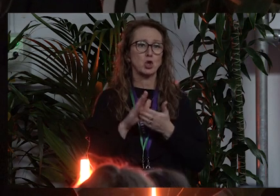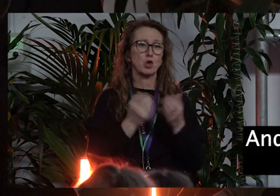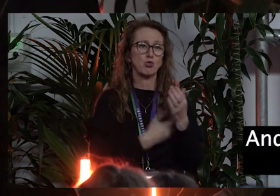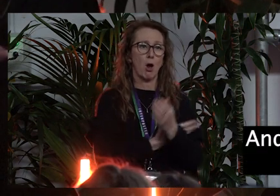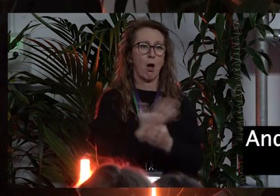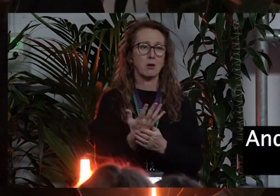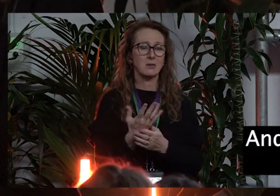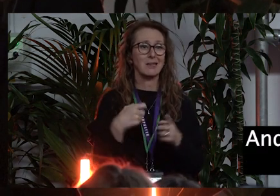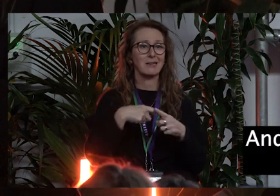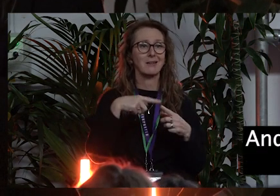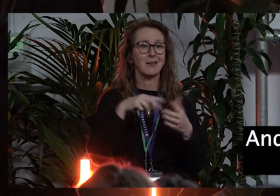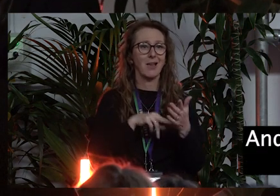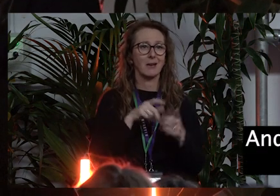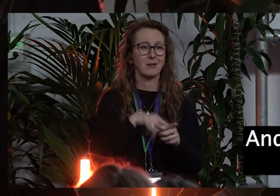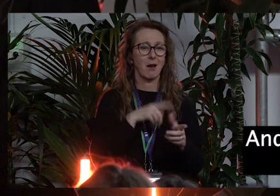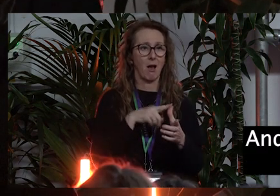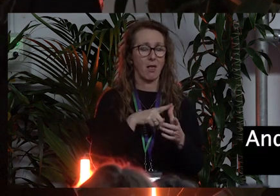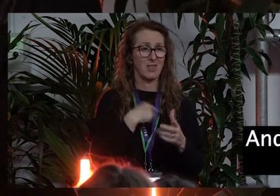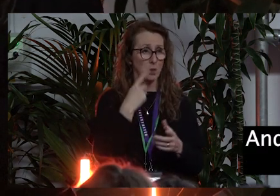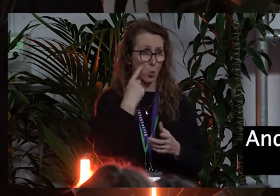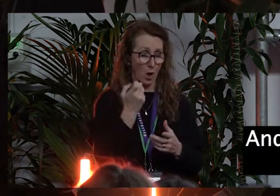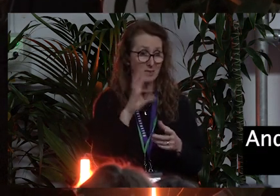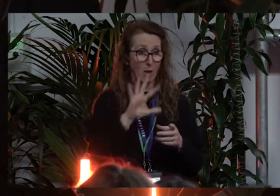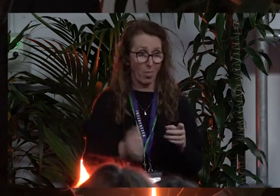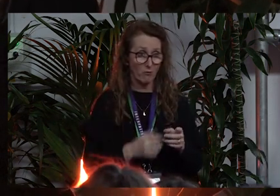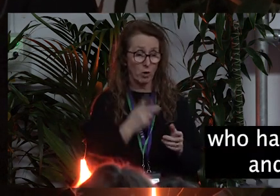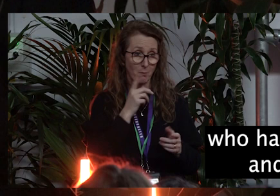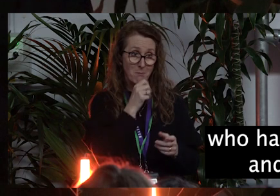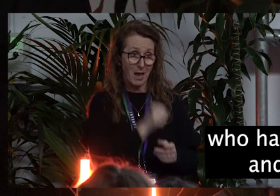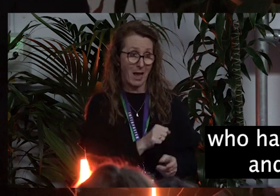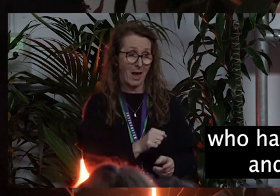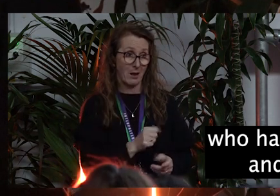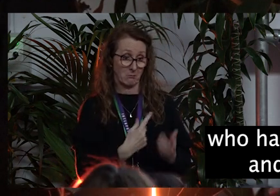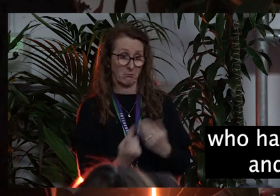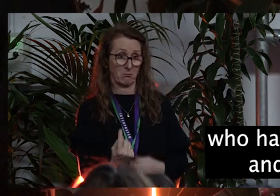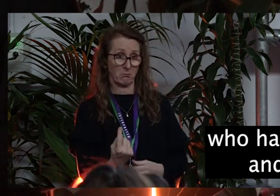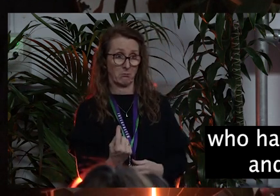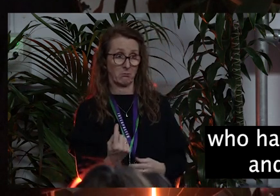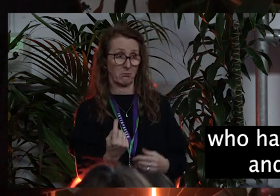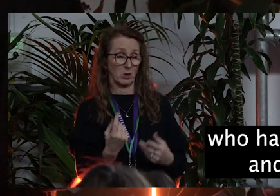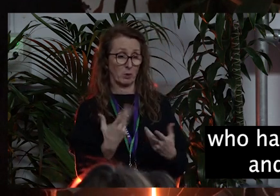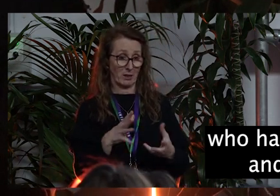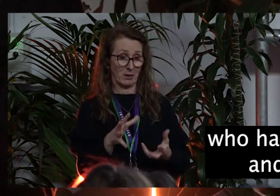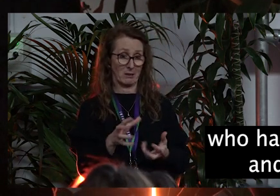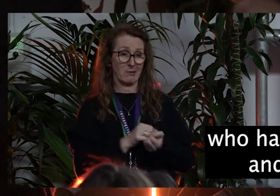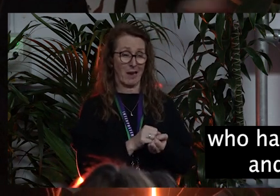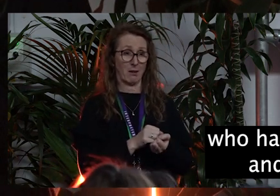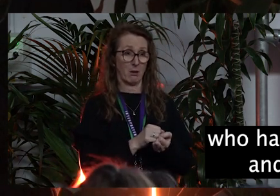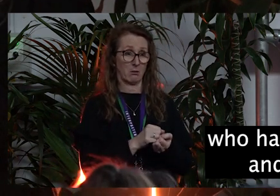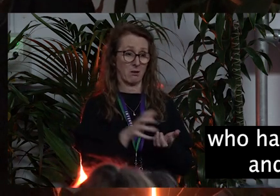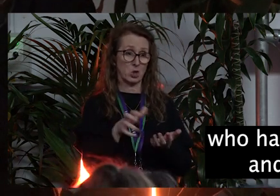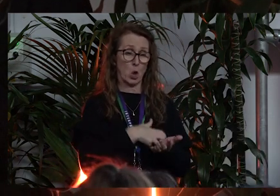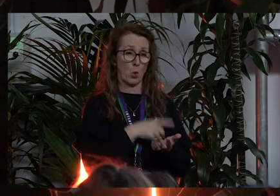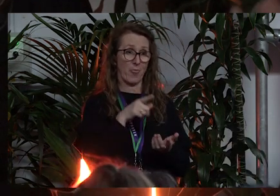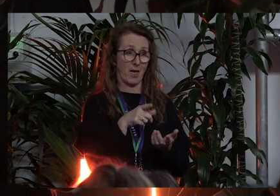Kenya, and there's a white South African guy, an individual there, who has taken the genome for that plant, and actually they found